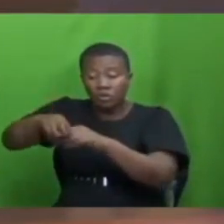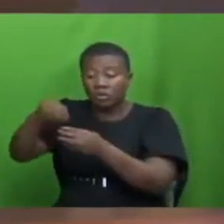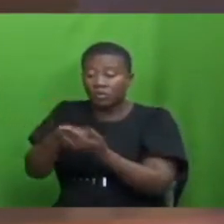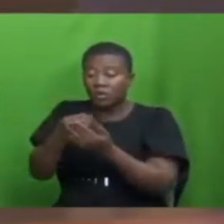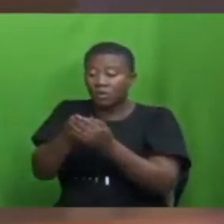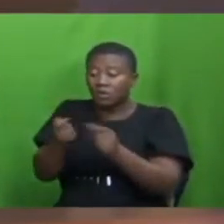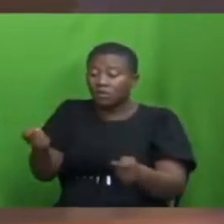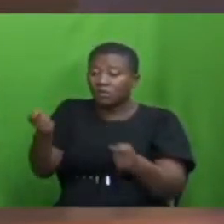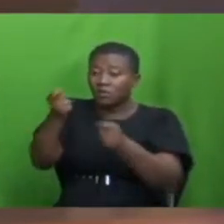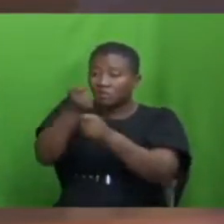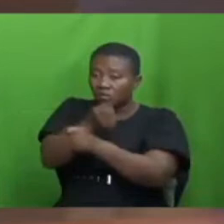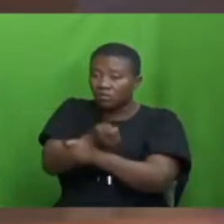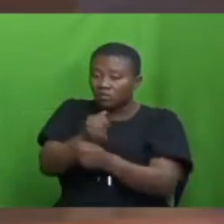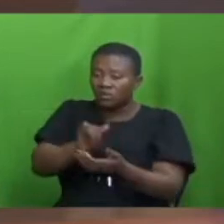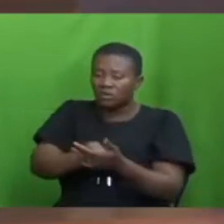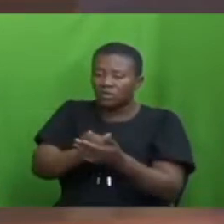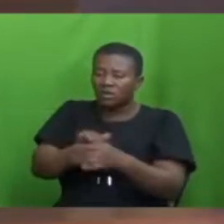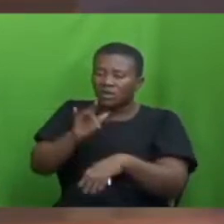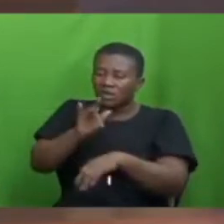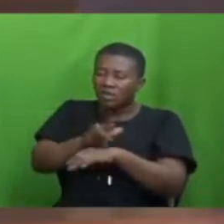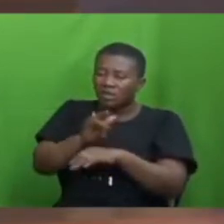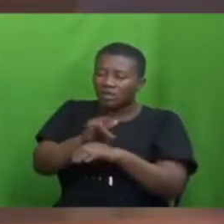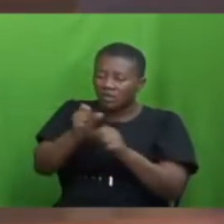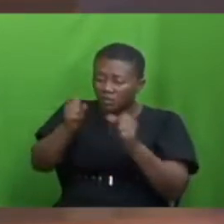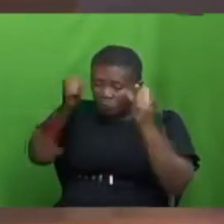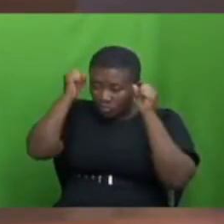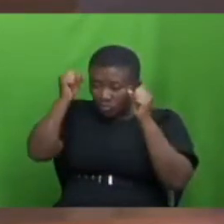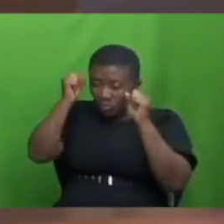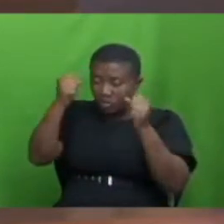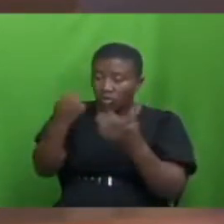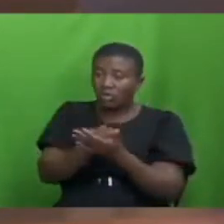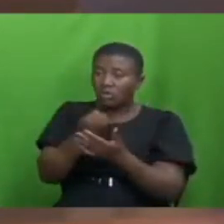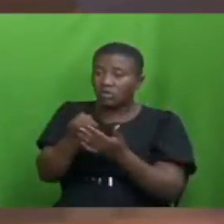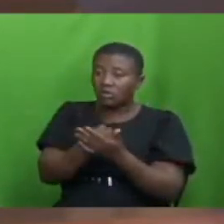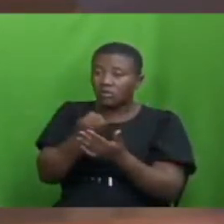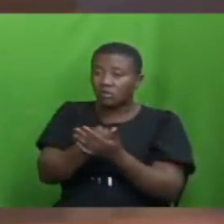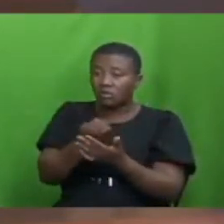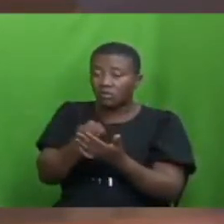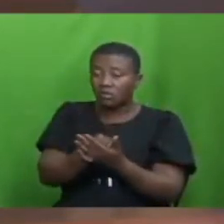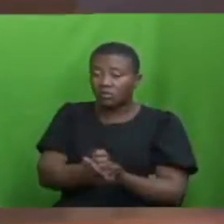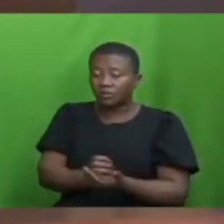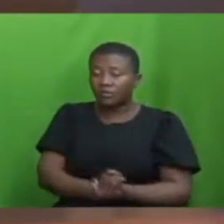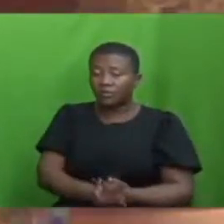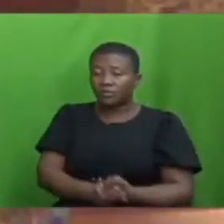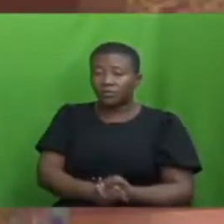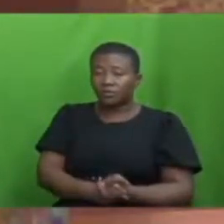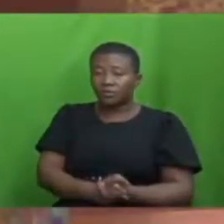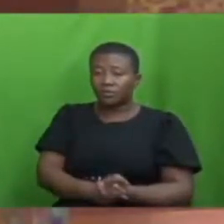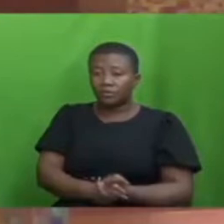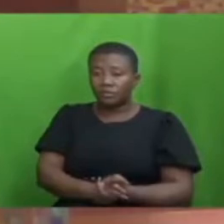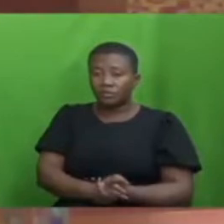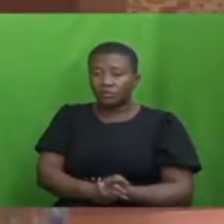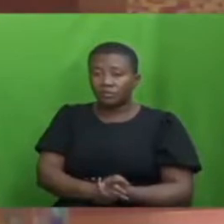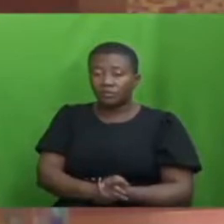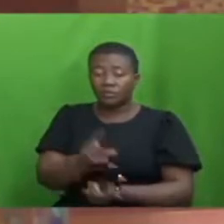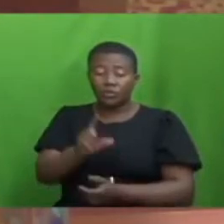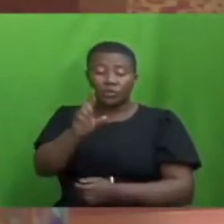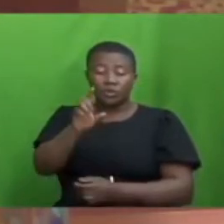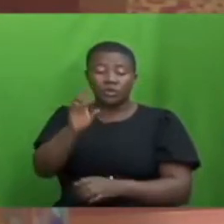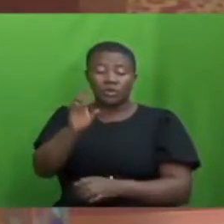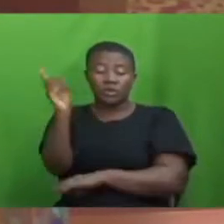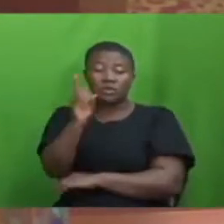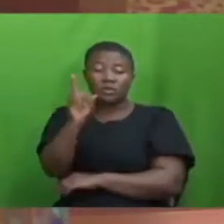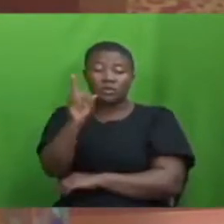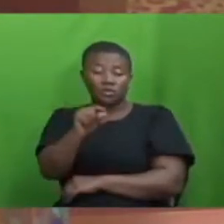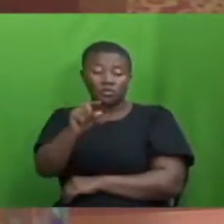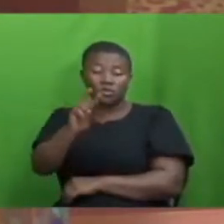depreciation, leading to severe economic challenges and hardships for our people. A headline in the December 2022 edition